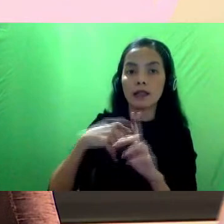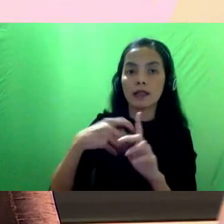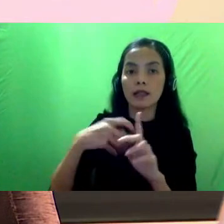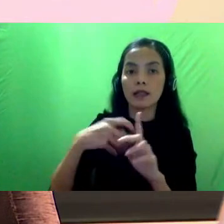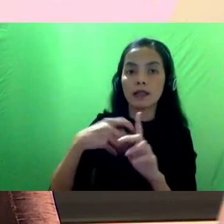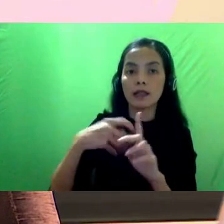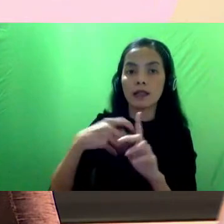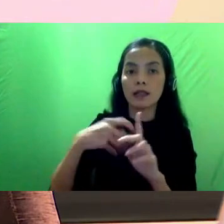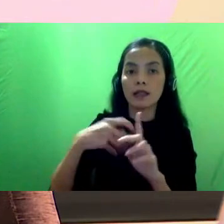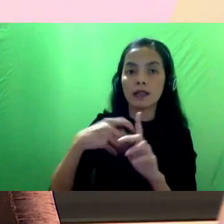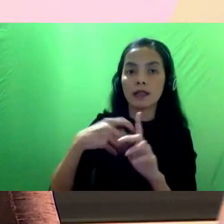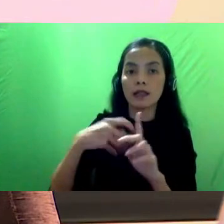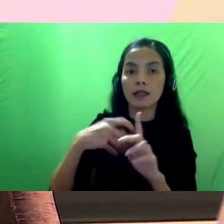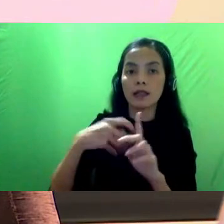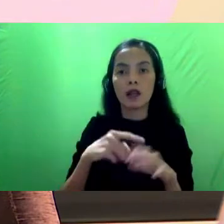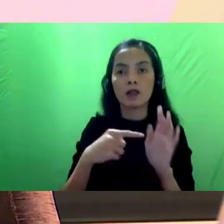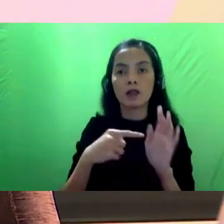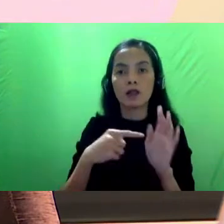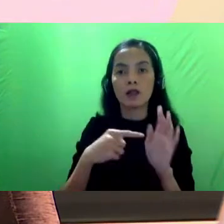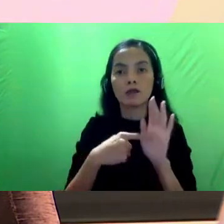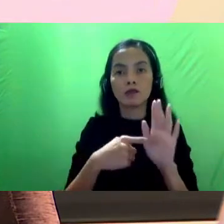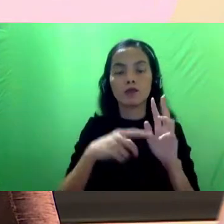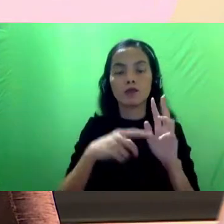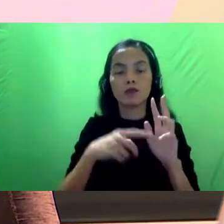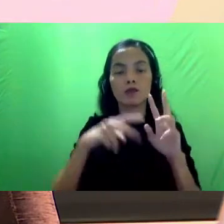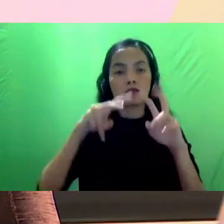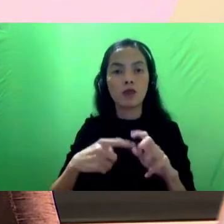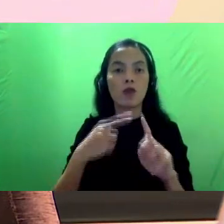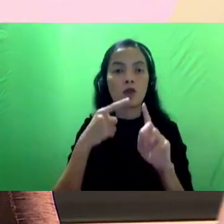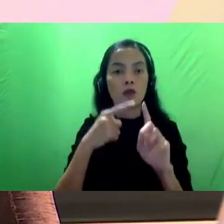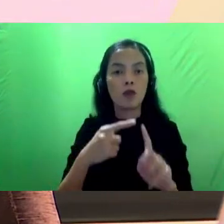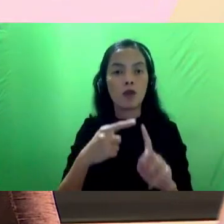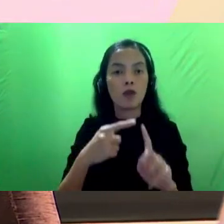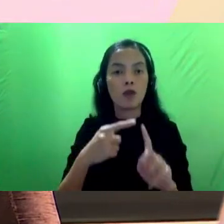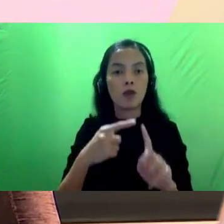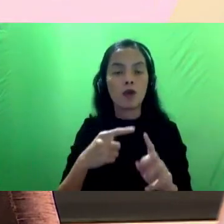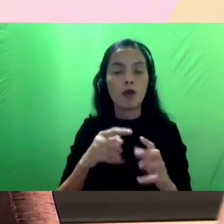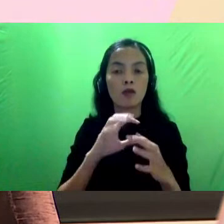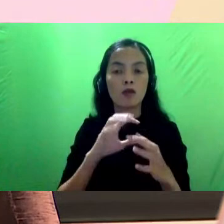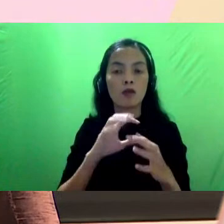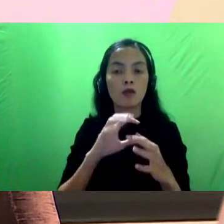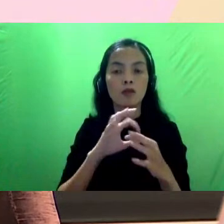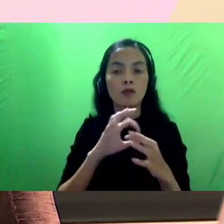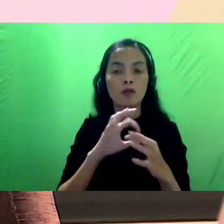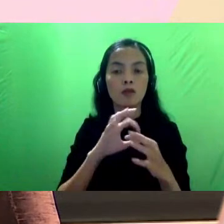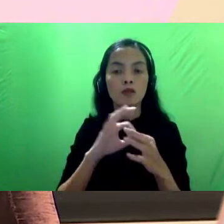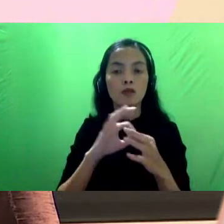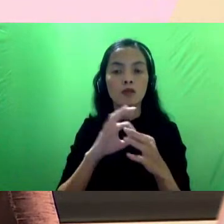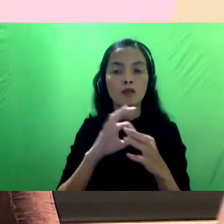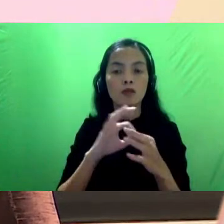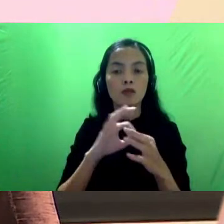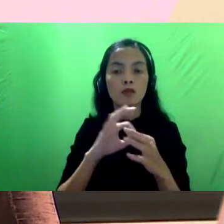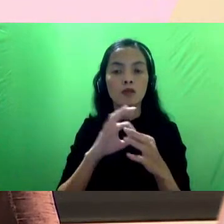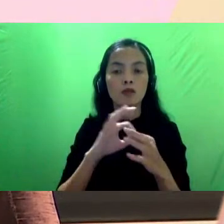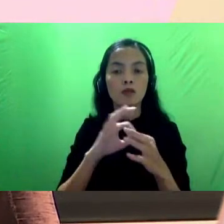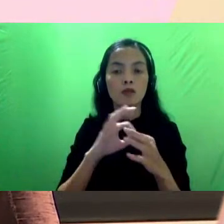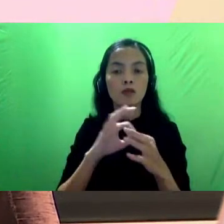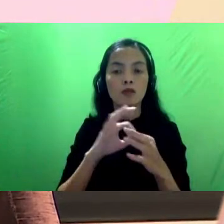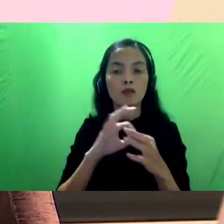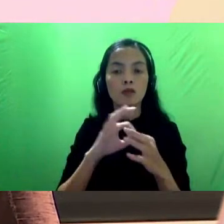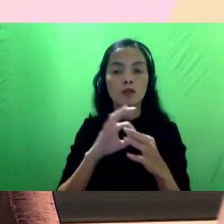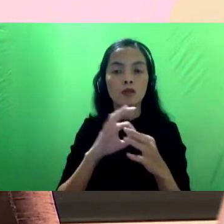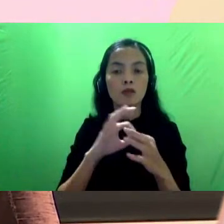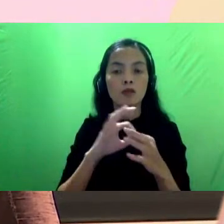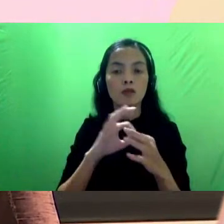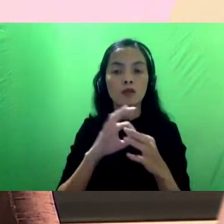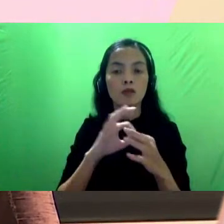in collaboration between SMERU, UNDP, UNICEF, and Prospera on the socio-economic impact of COVID-19 pandemic at